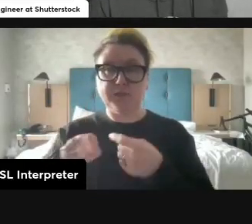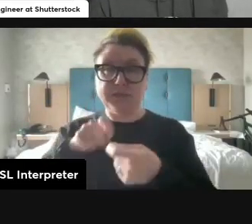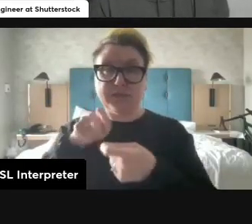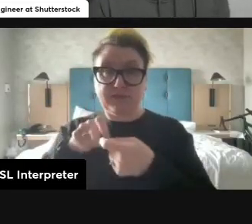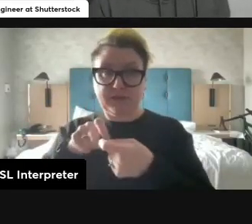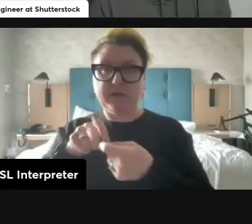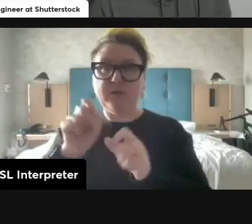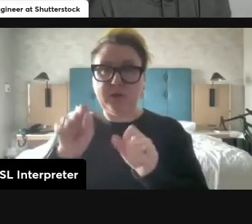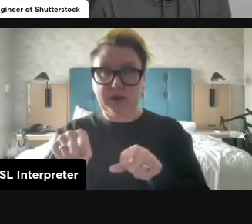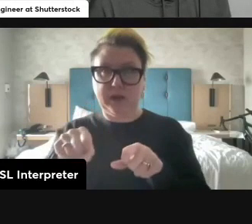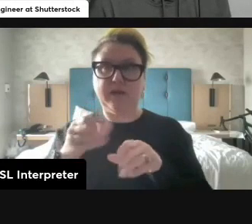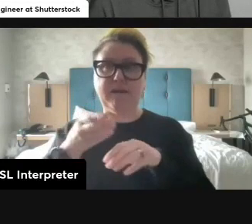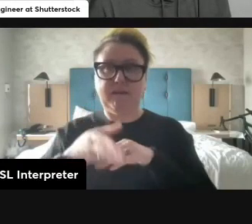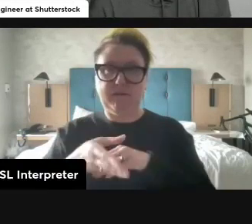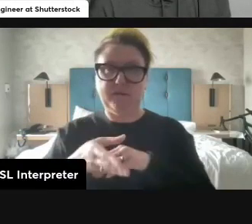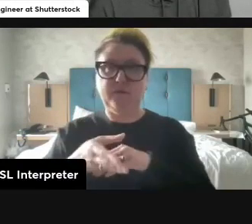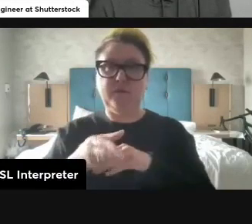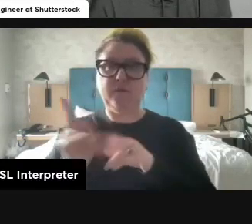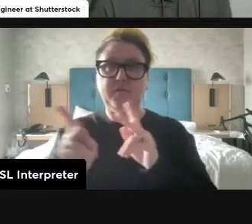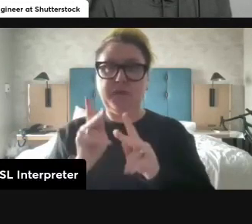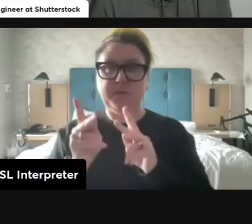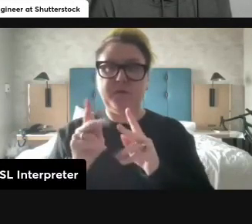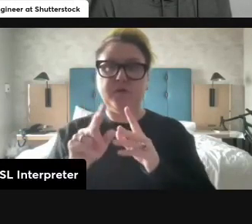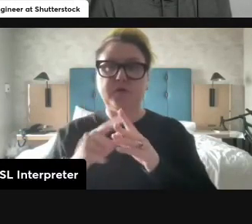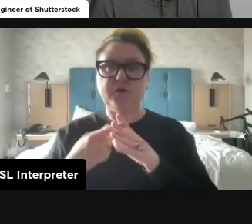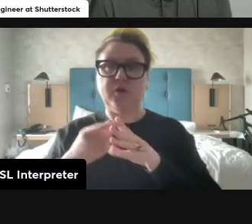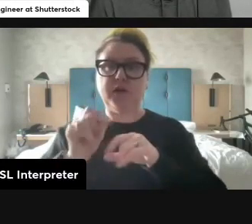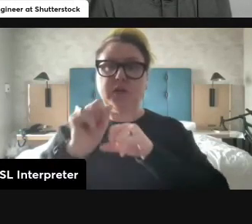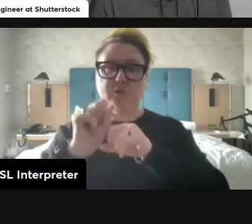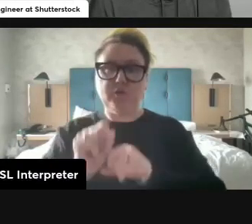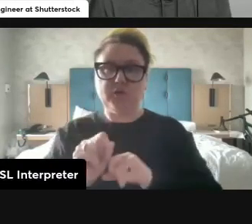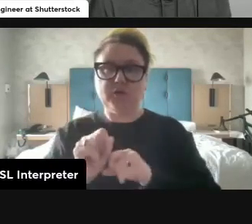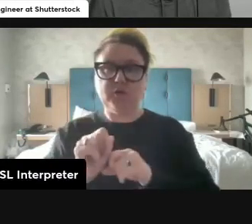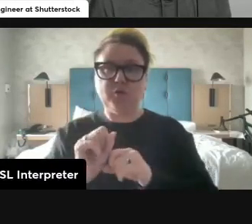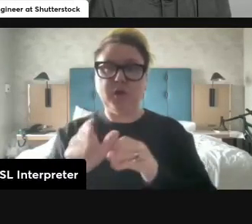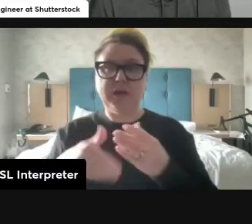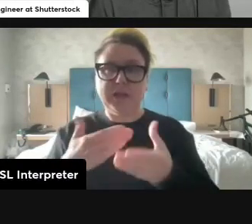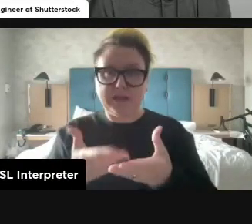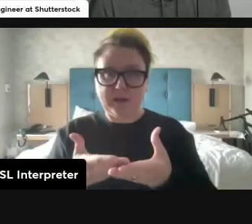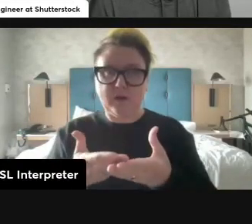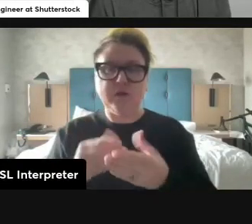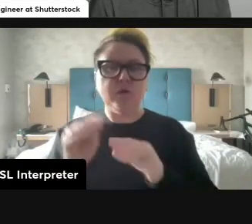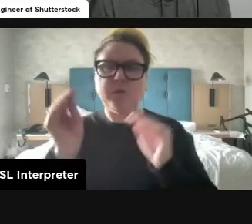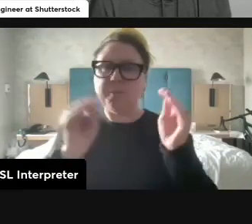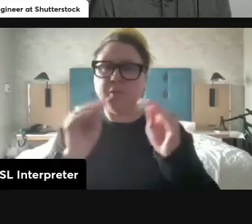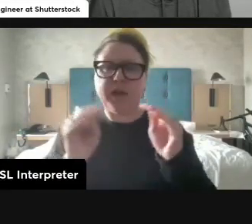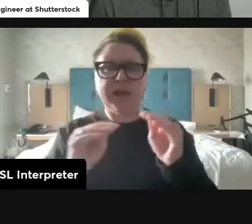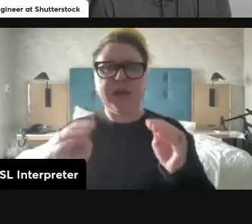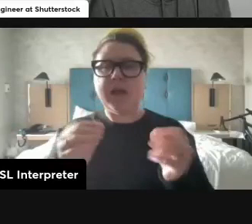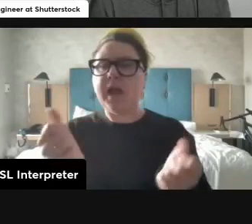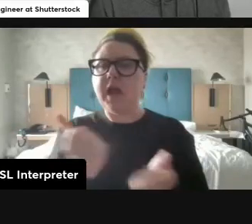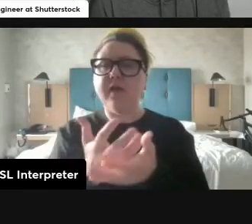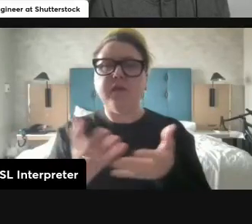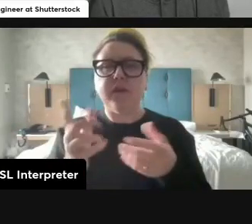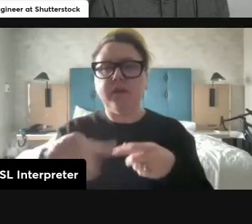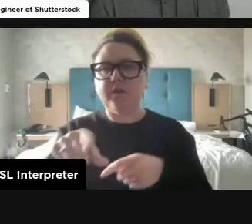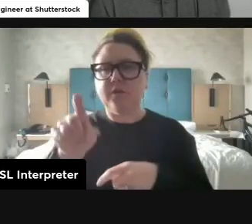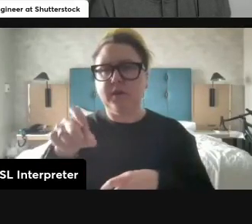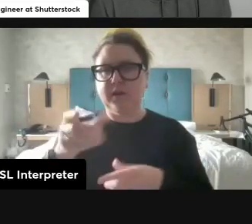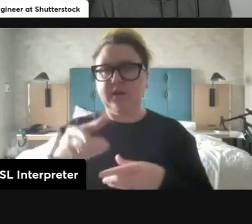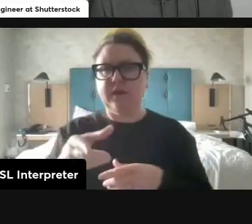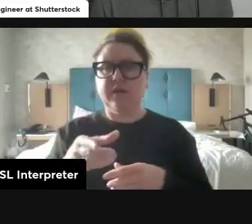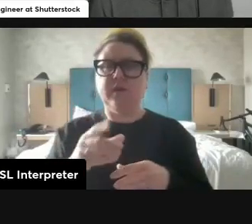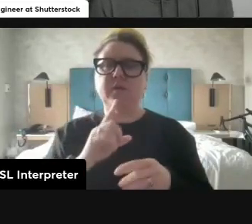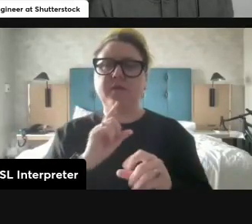can, once people start getting used to going there, you can put everything you need in there. And we've taken that. We've actually